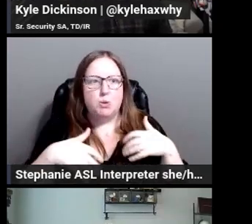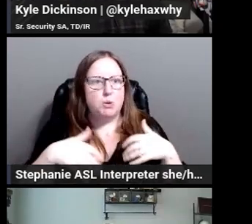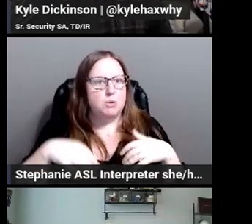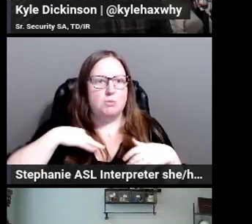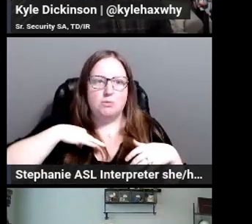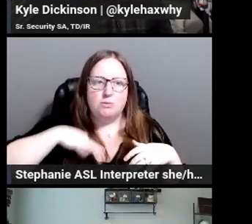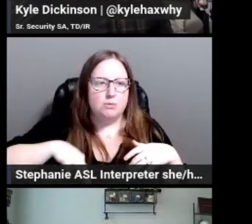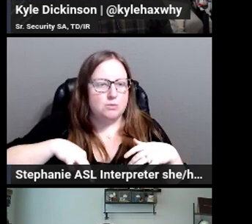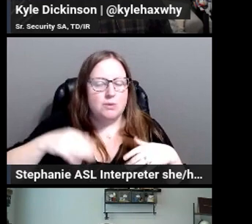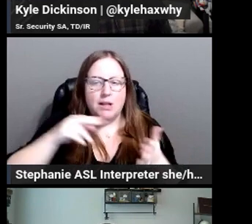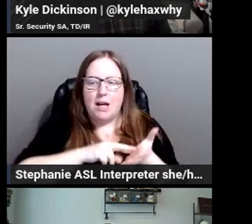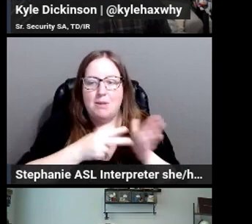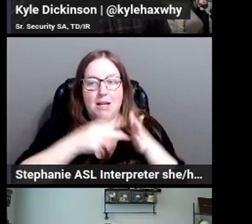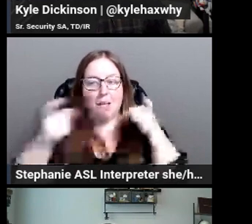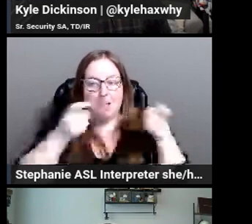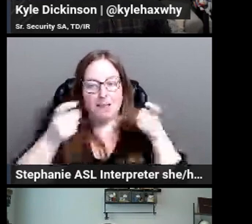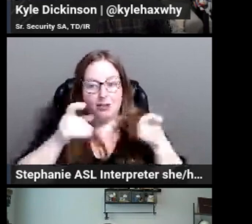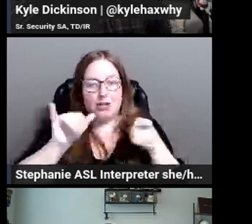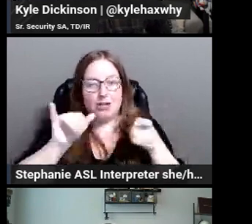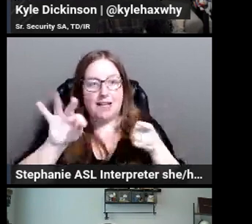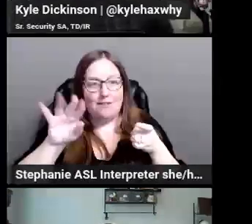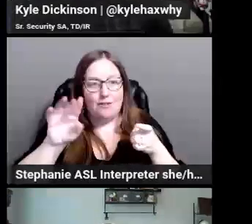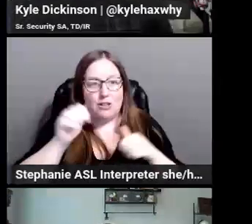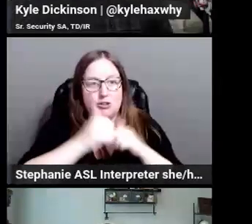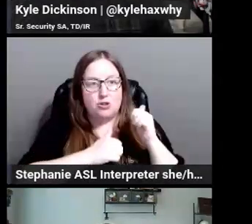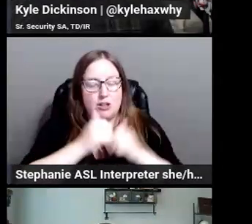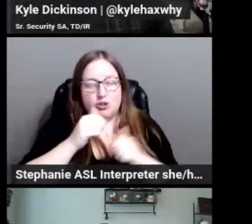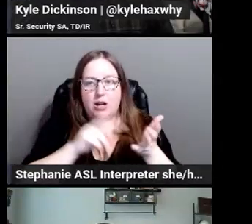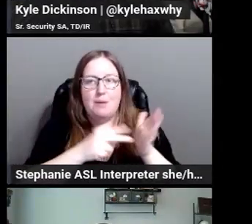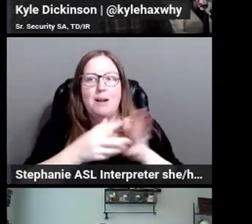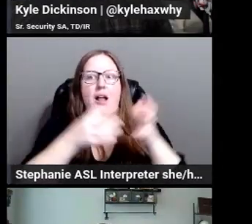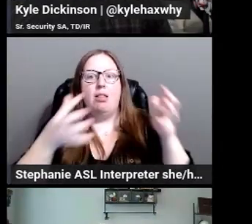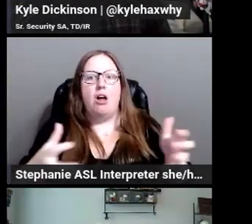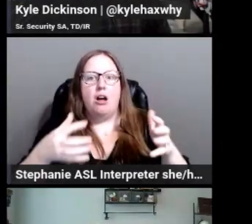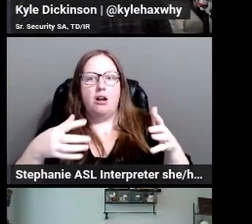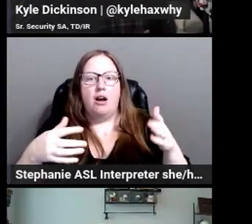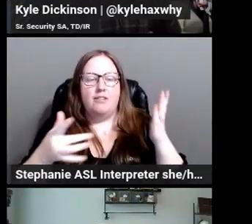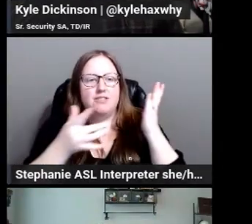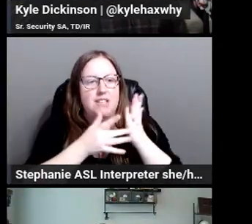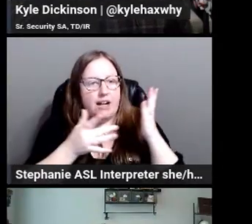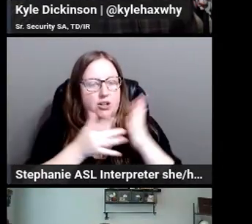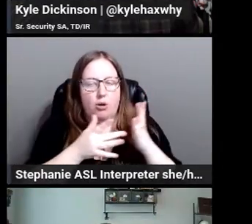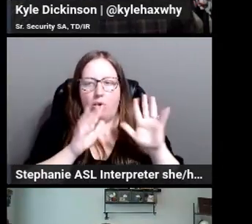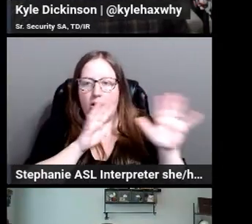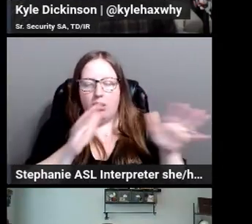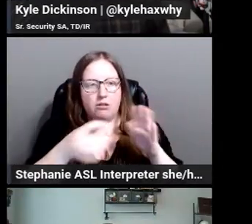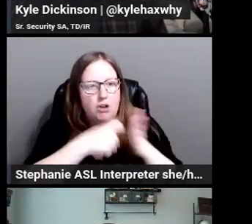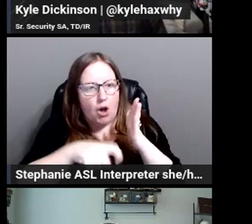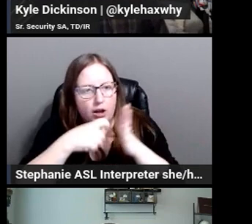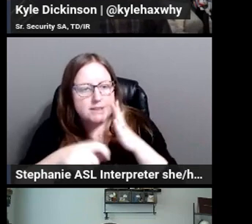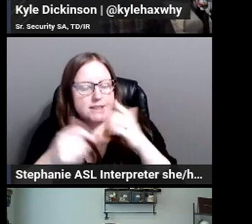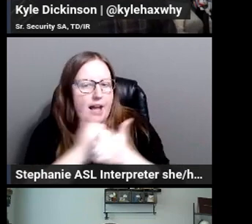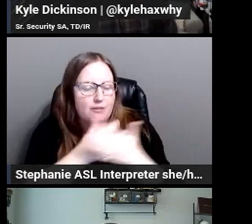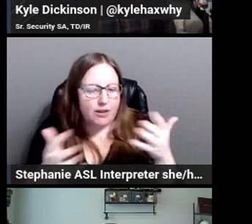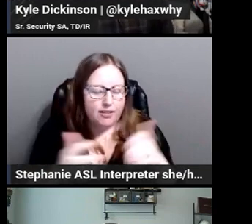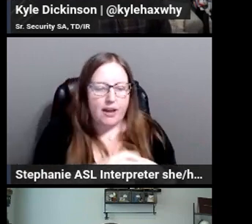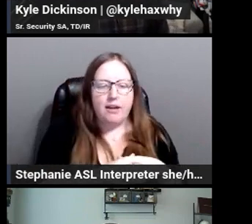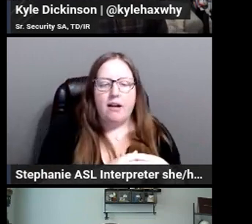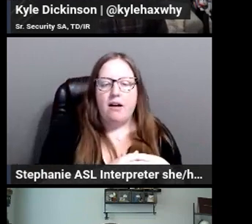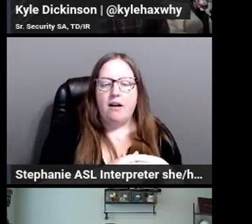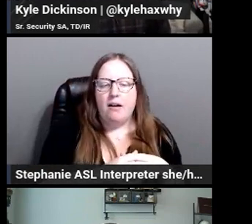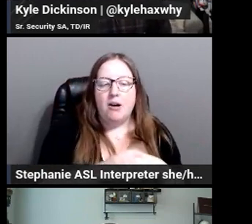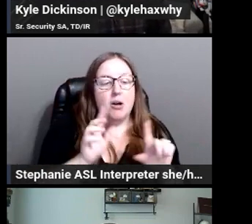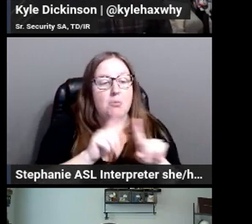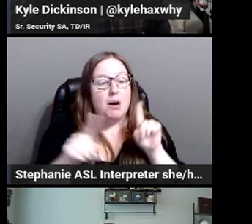because, managing infrastructure is there's a lot of technical overhead, and there's use cases for it, certainly.